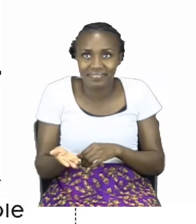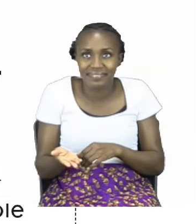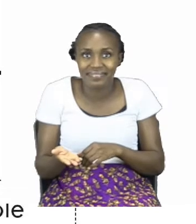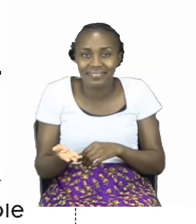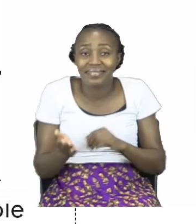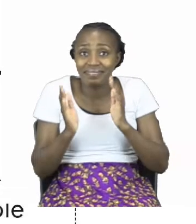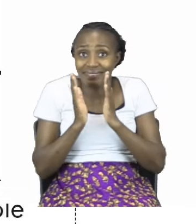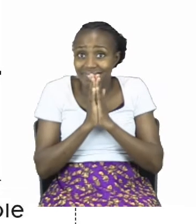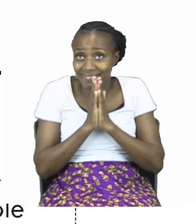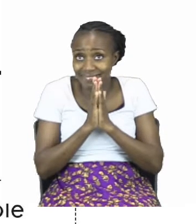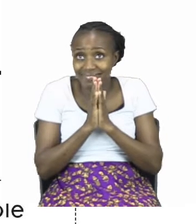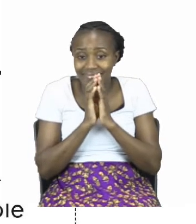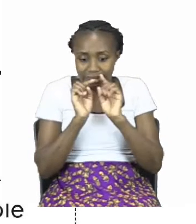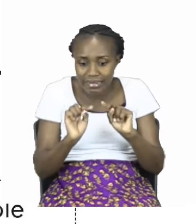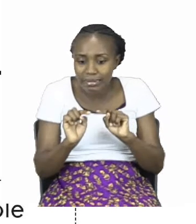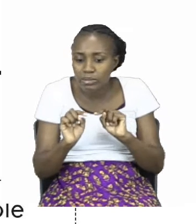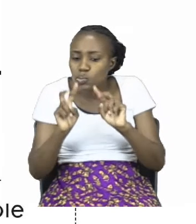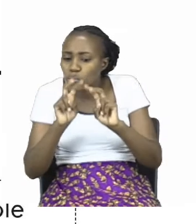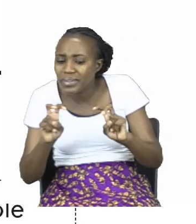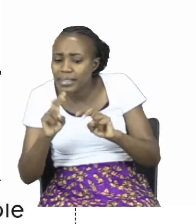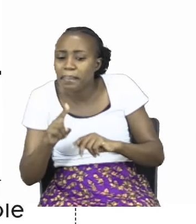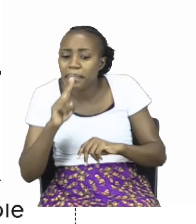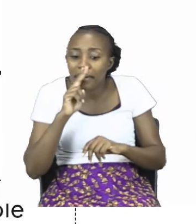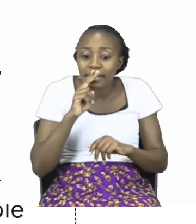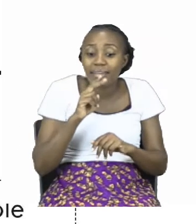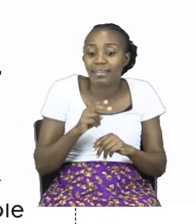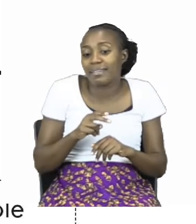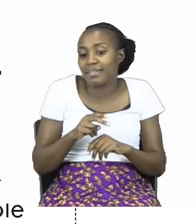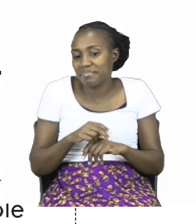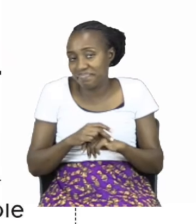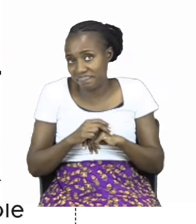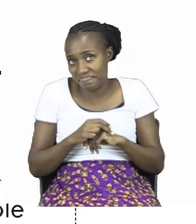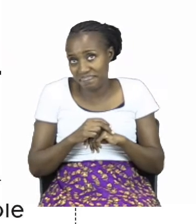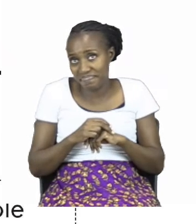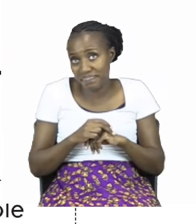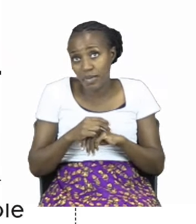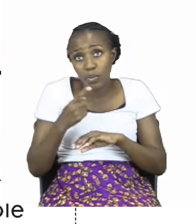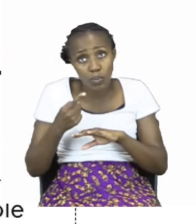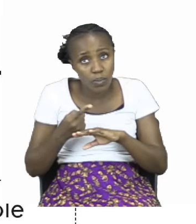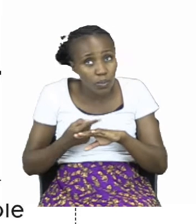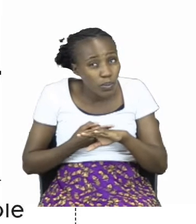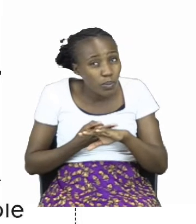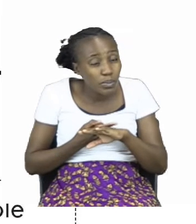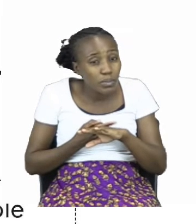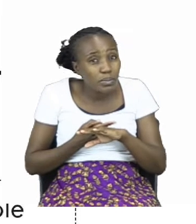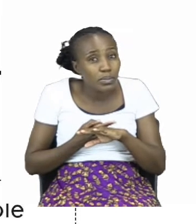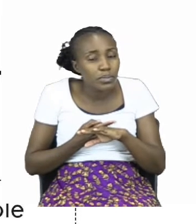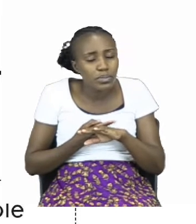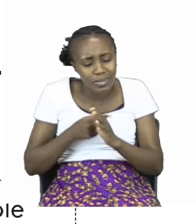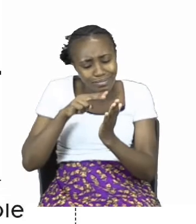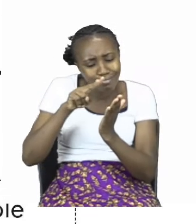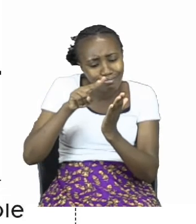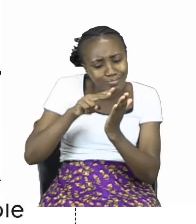boys and girls to now start trying to answer your questions. Remember to make sure that you go